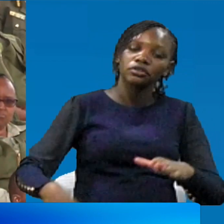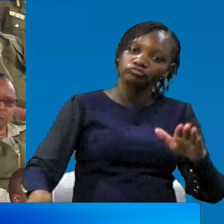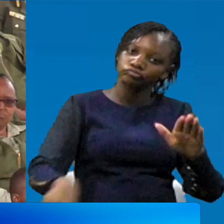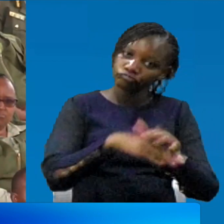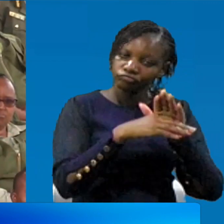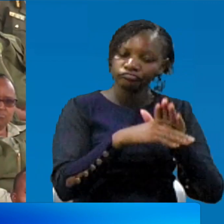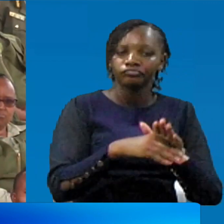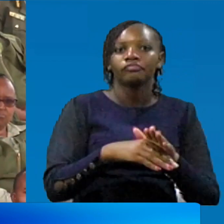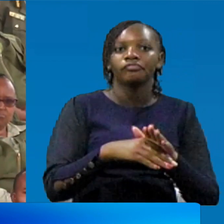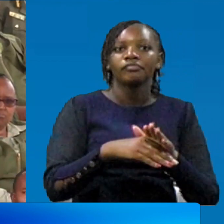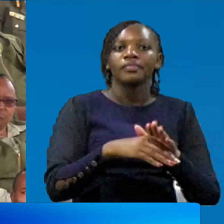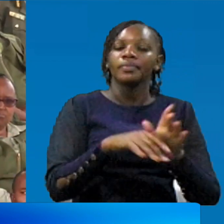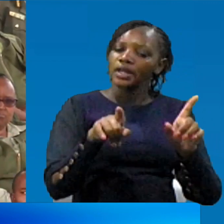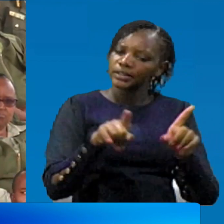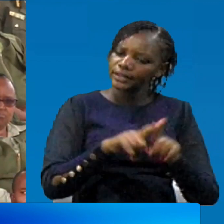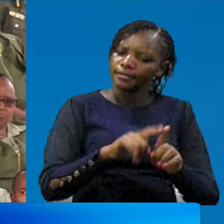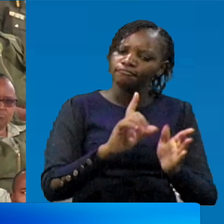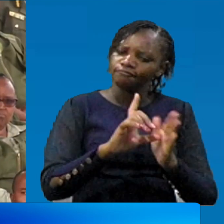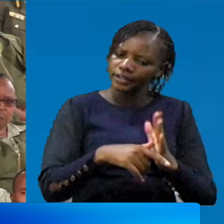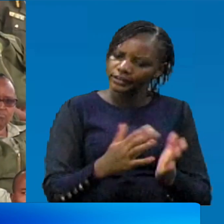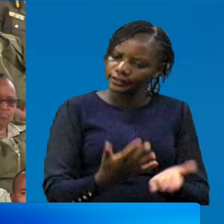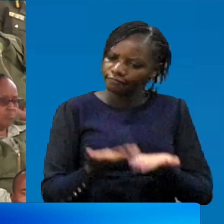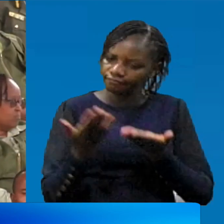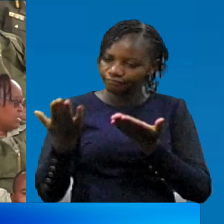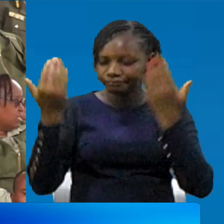na wapelekwe kotini.